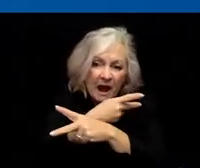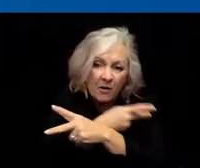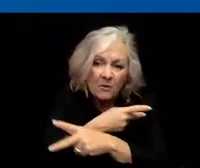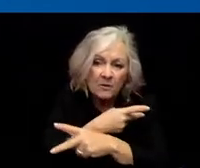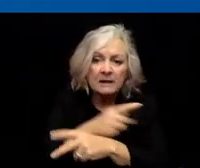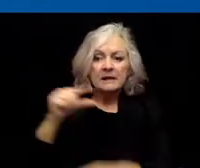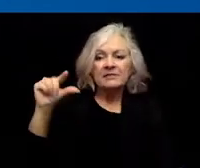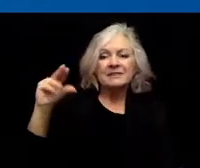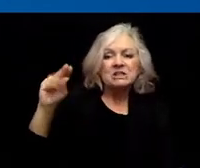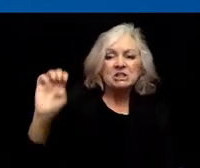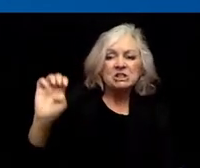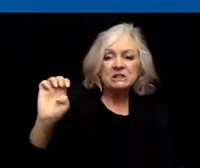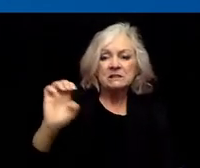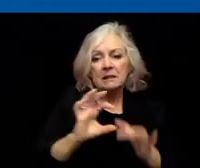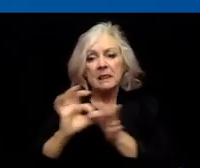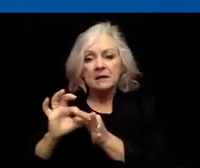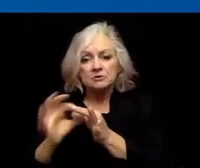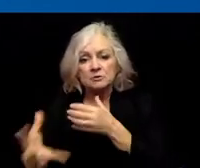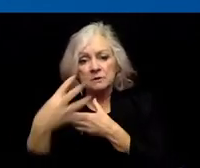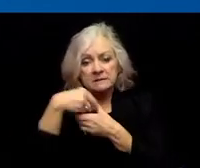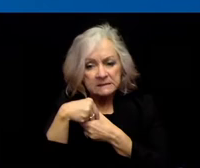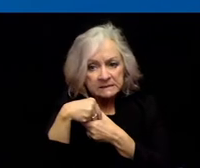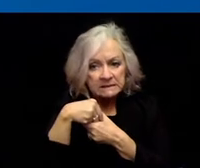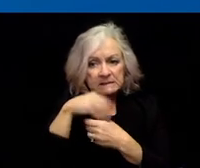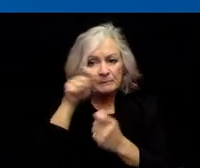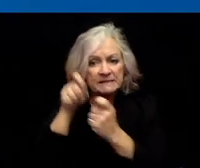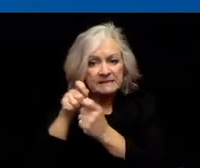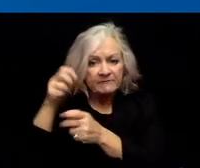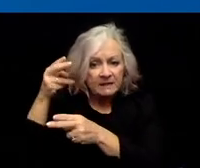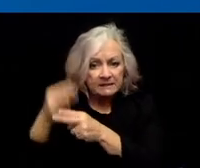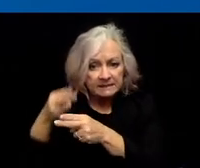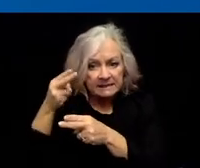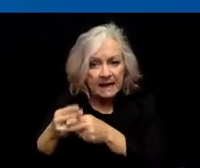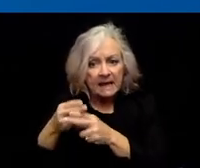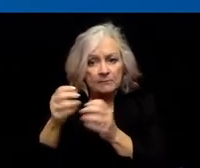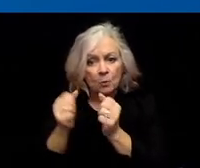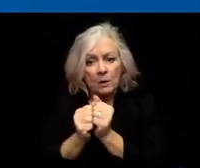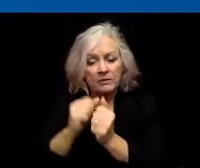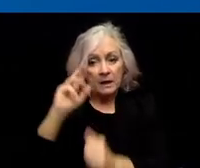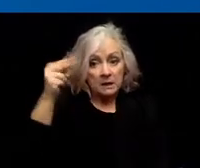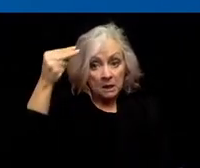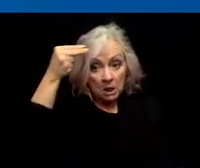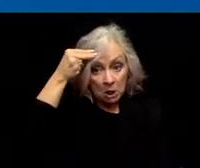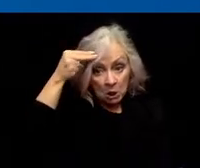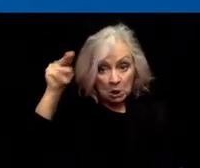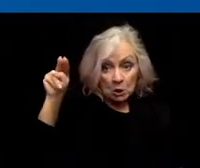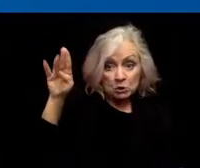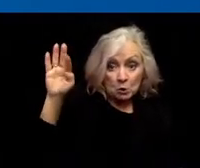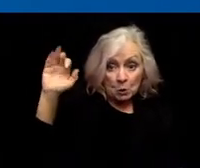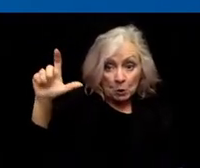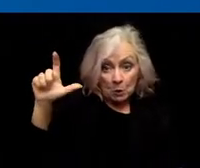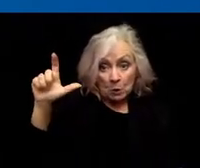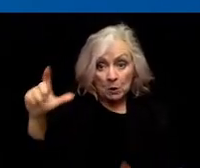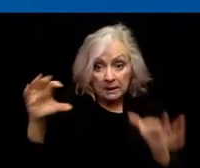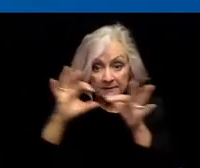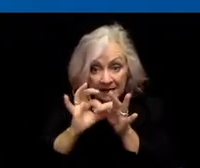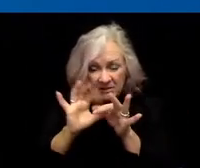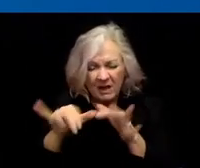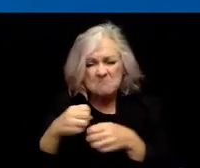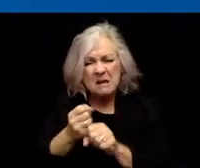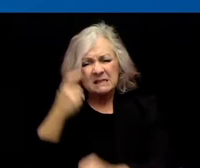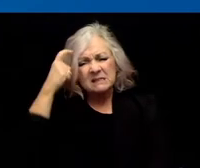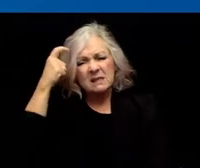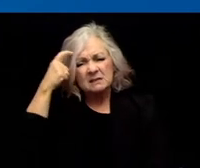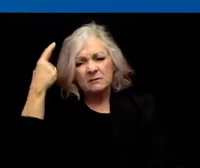neuronal cytoskeleton gene involved in neuronal connections, which makes a lot of sense for autism genes. In fact, there's